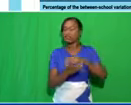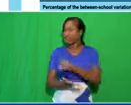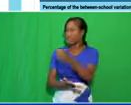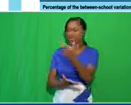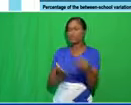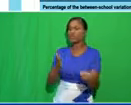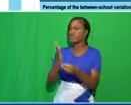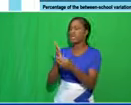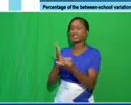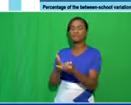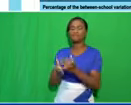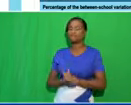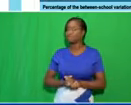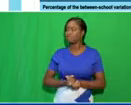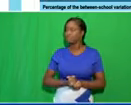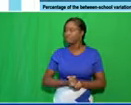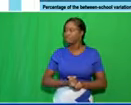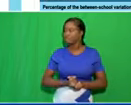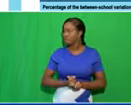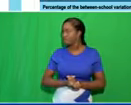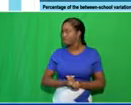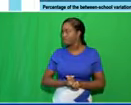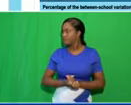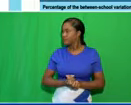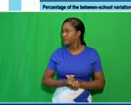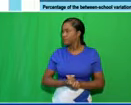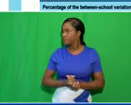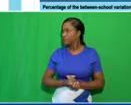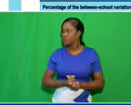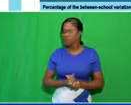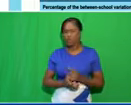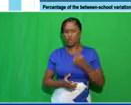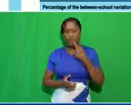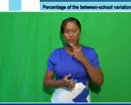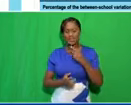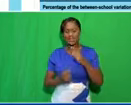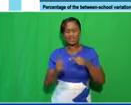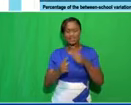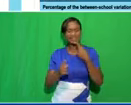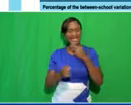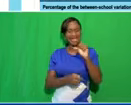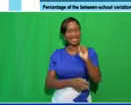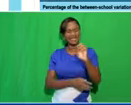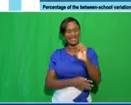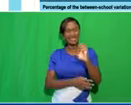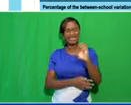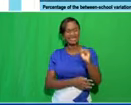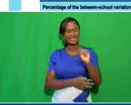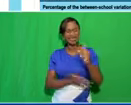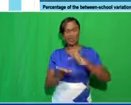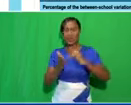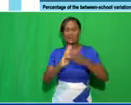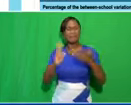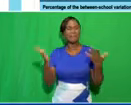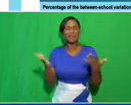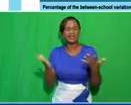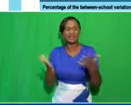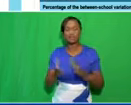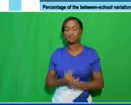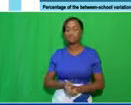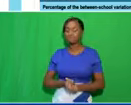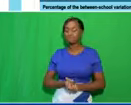Smith? Well, I would probably like to ask, when you say SES, exactly what are you referring to?